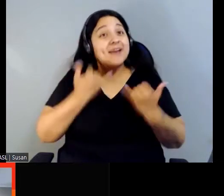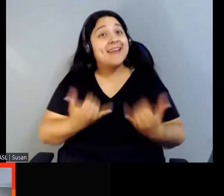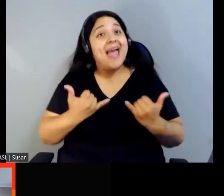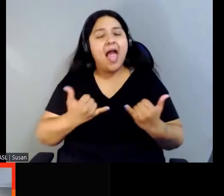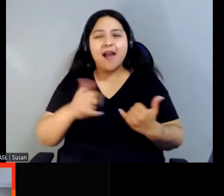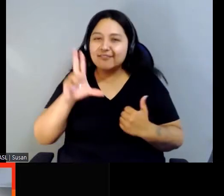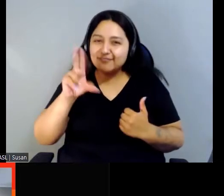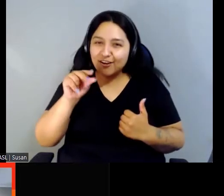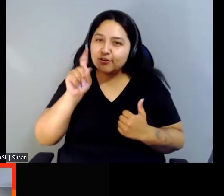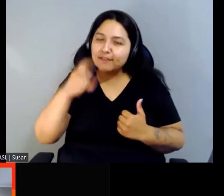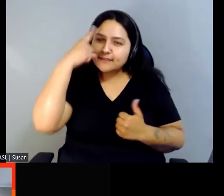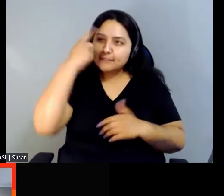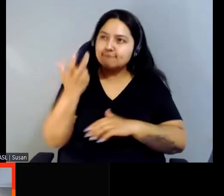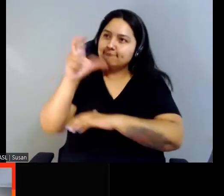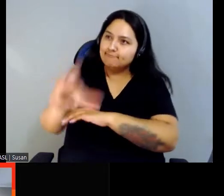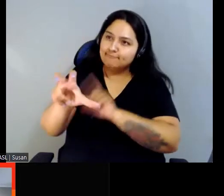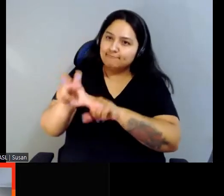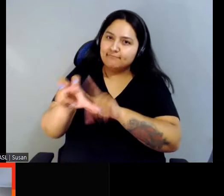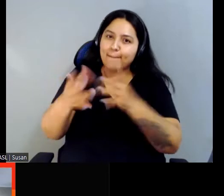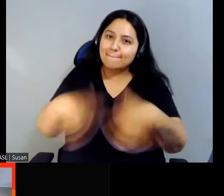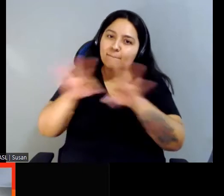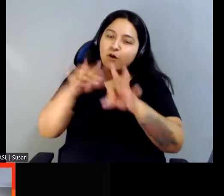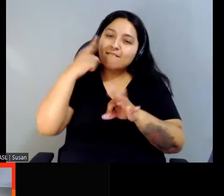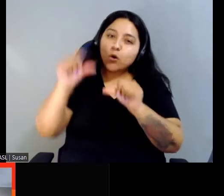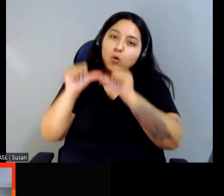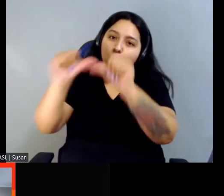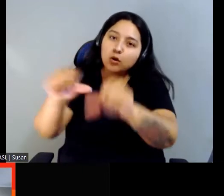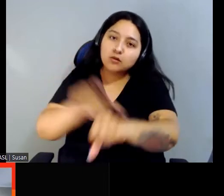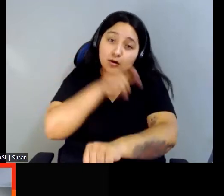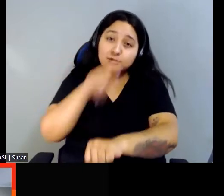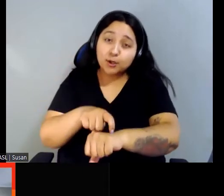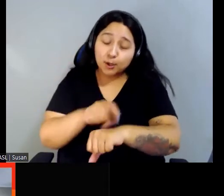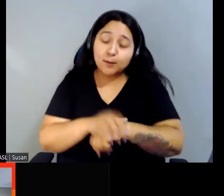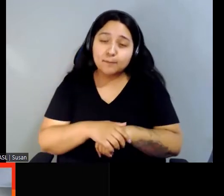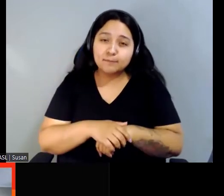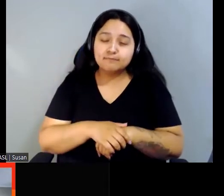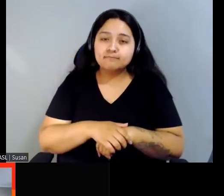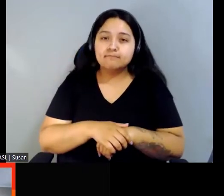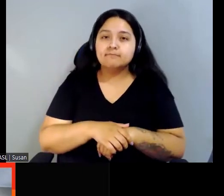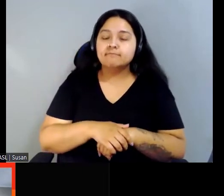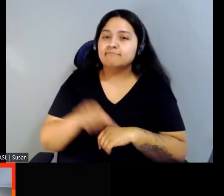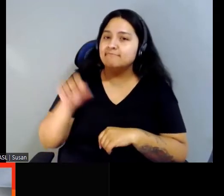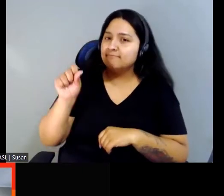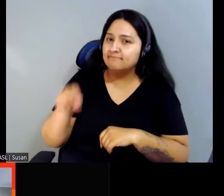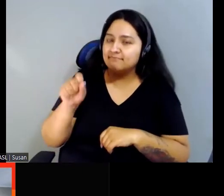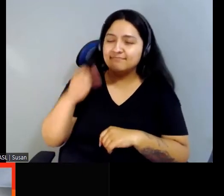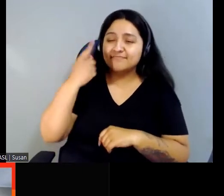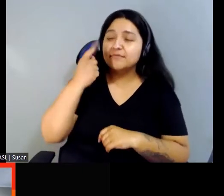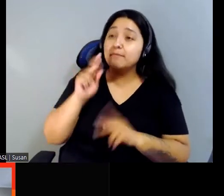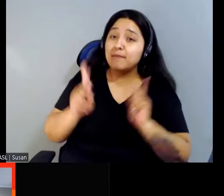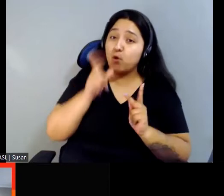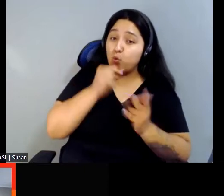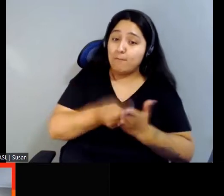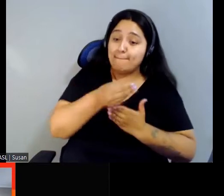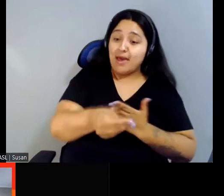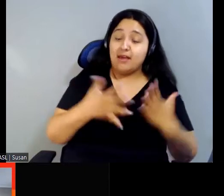long-term investment. So, yes, thank you. Every single person who buys an article of clothing at